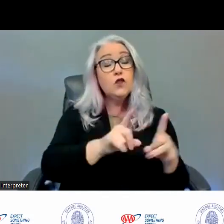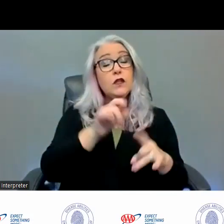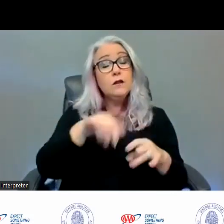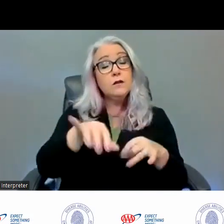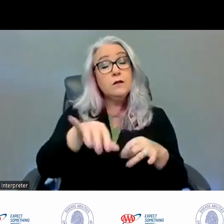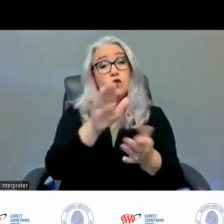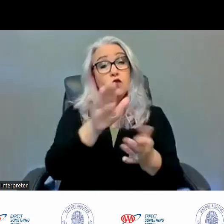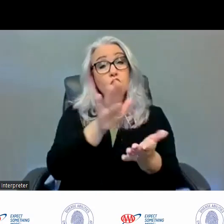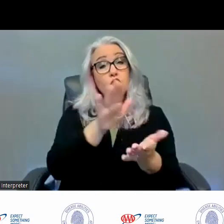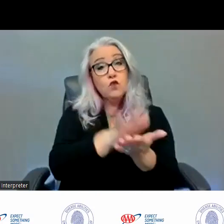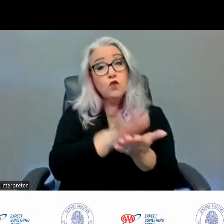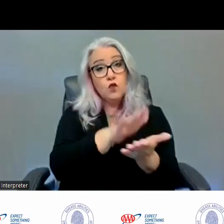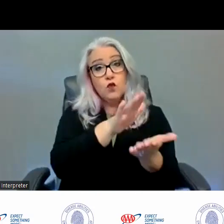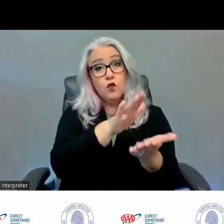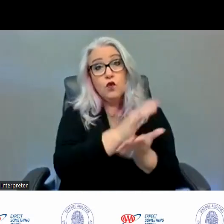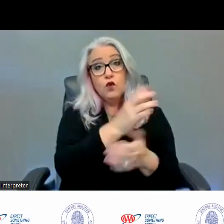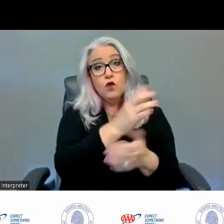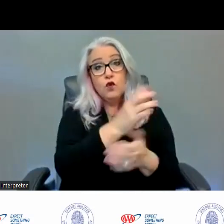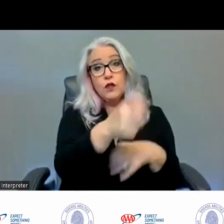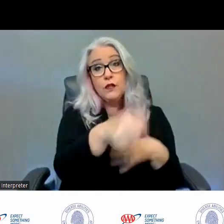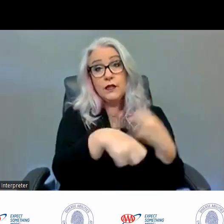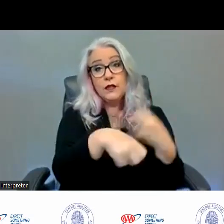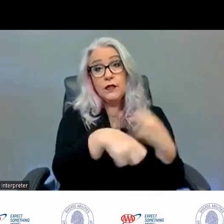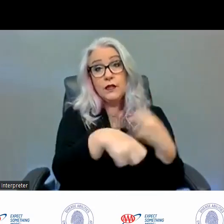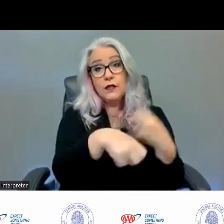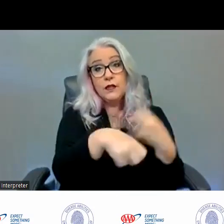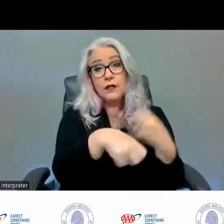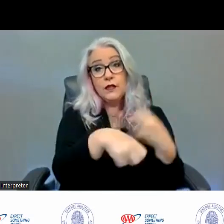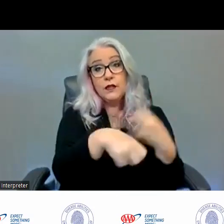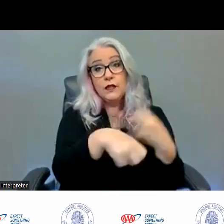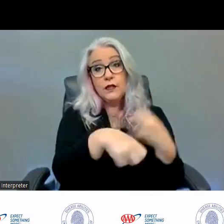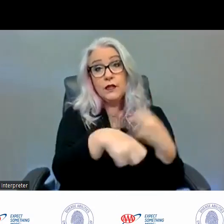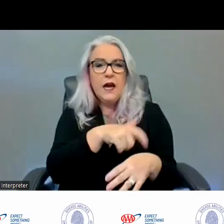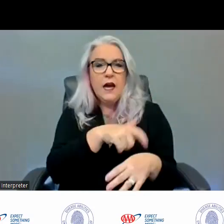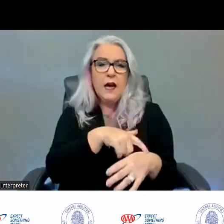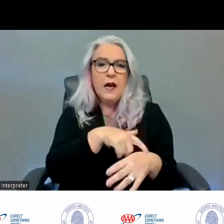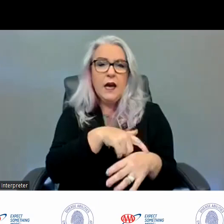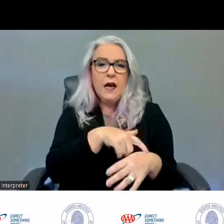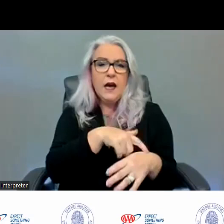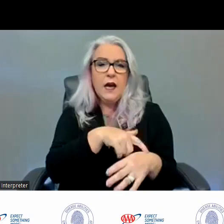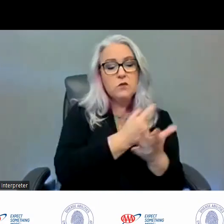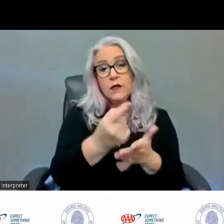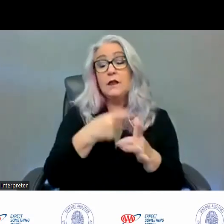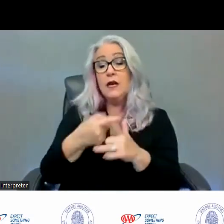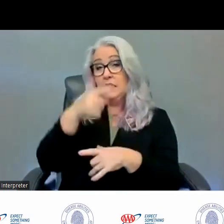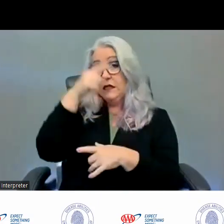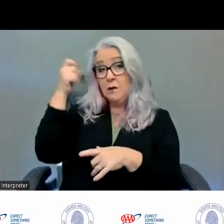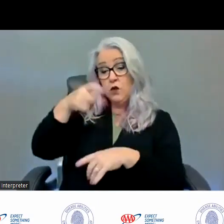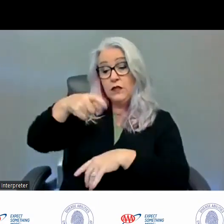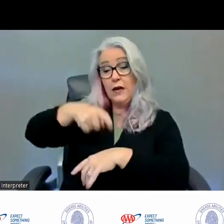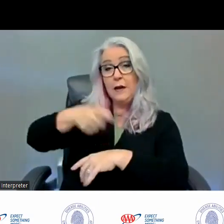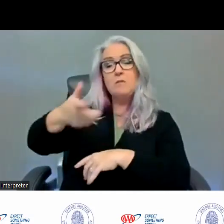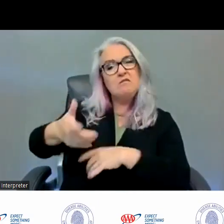are part-time, so 20 to 25 hours a week. And then in the summer, they usually are